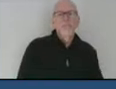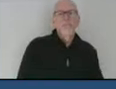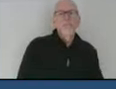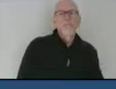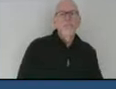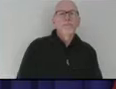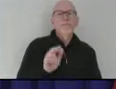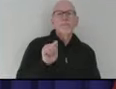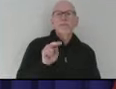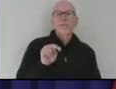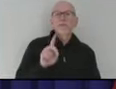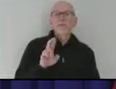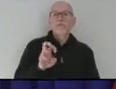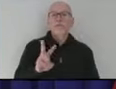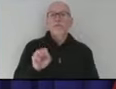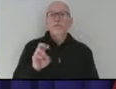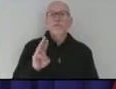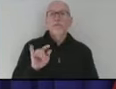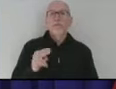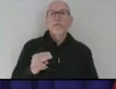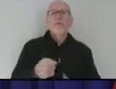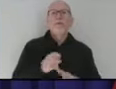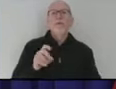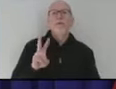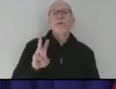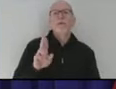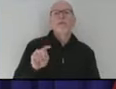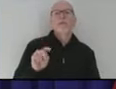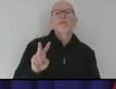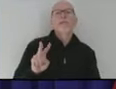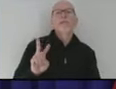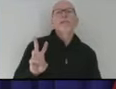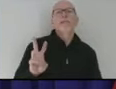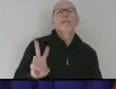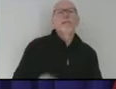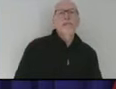Andrew Smith, RTV6.